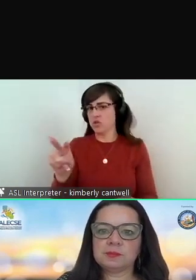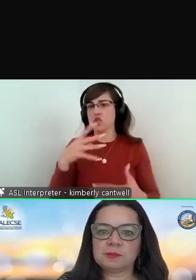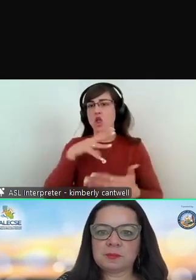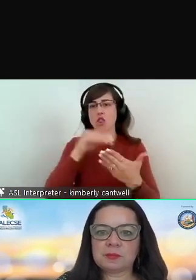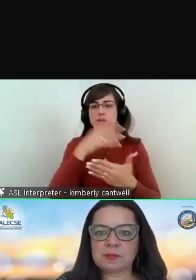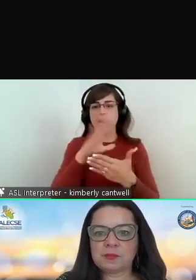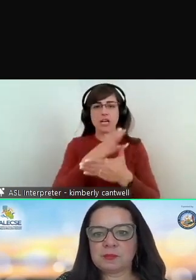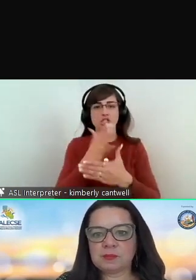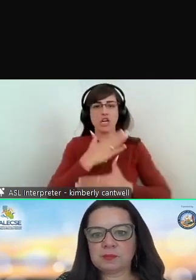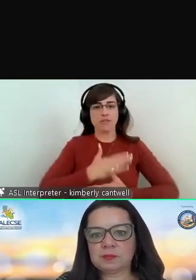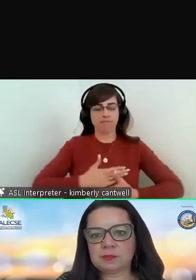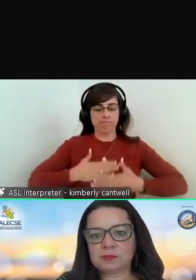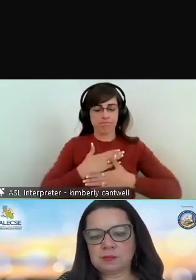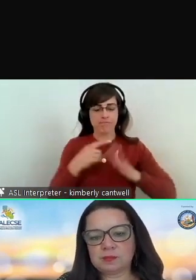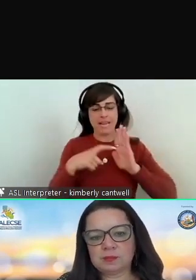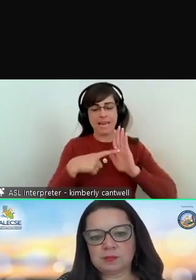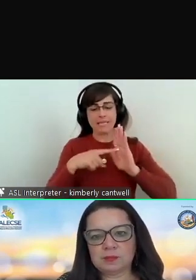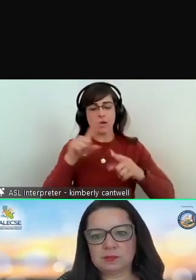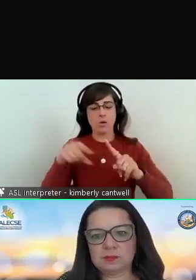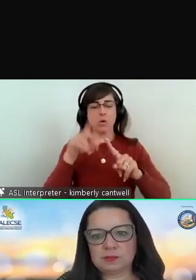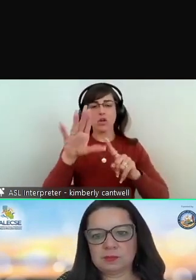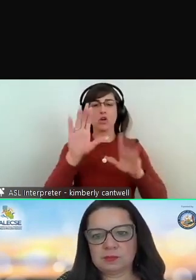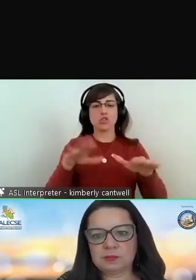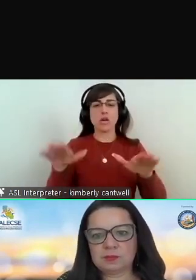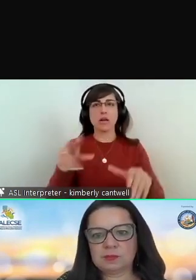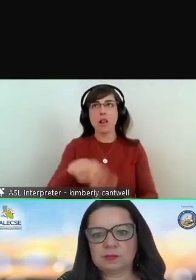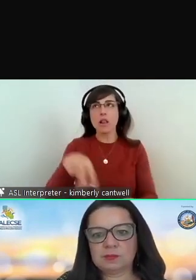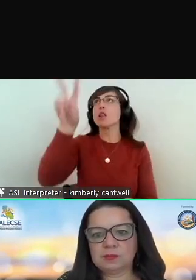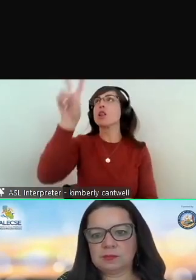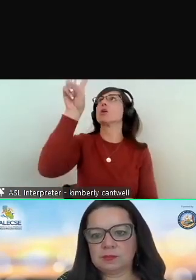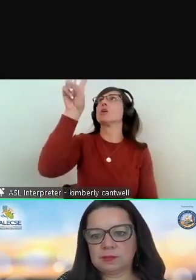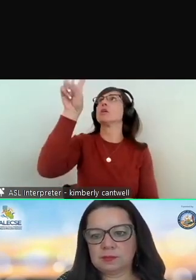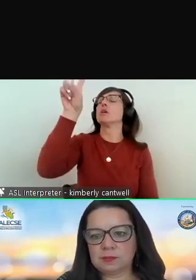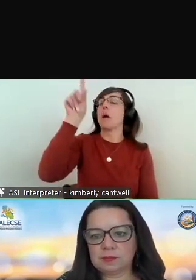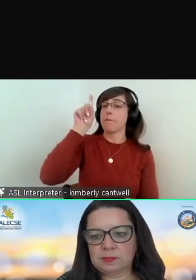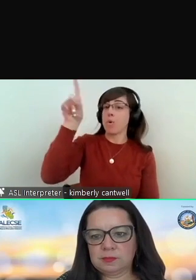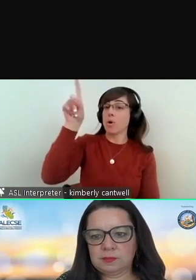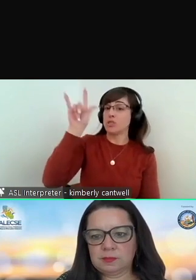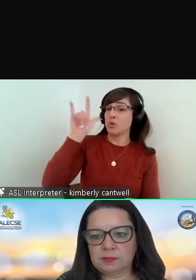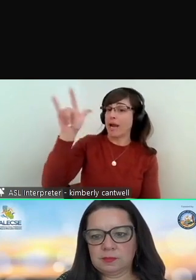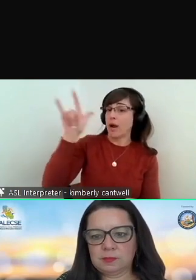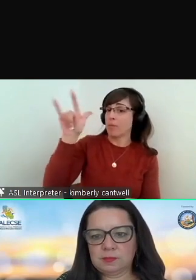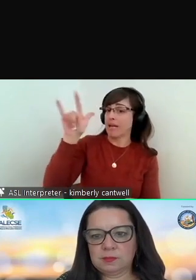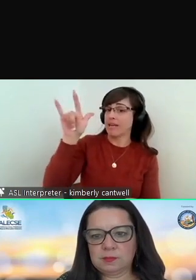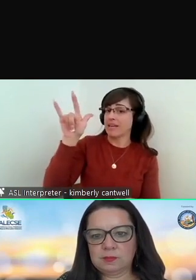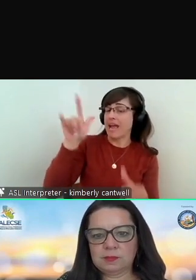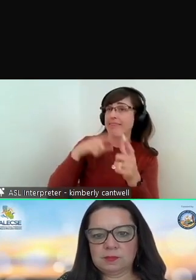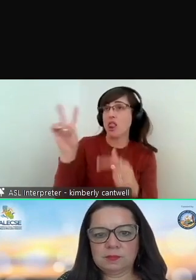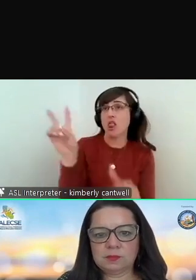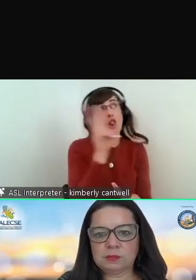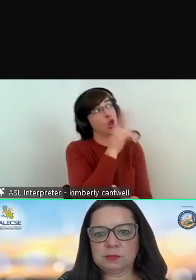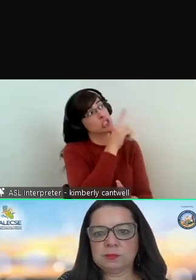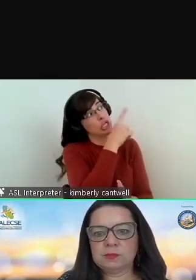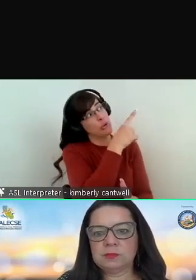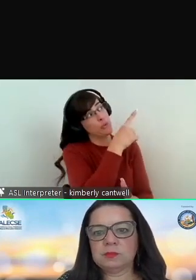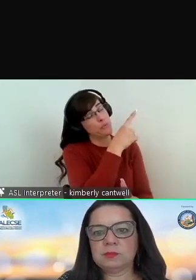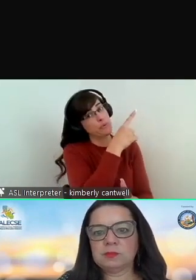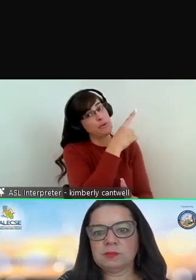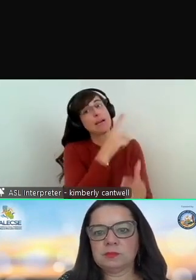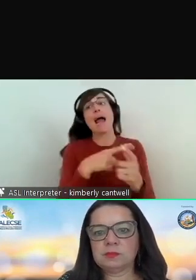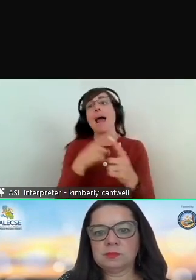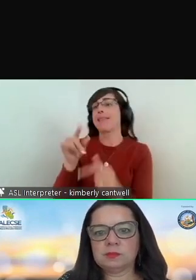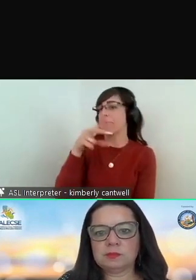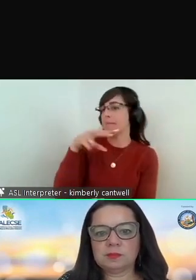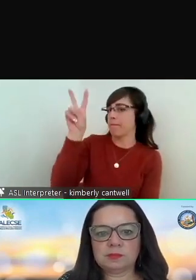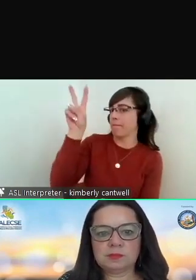enjoyment. An example is when your child looks up to the sky and points to an airplane, and then looks back at you and back